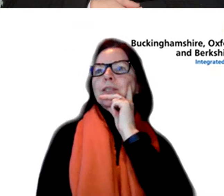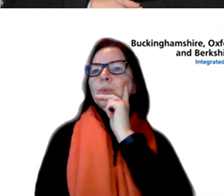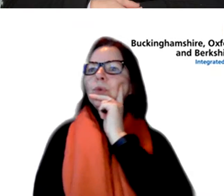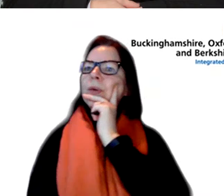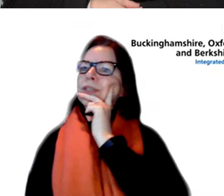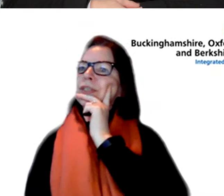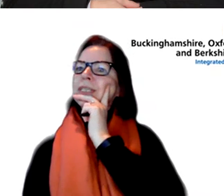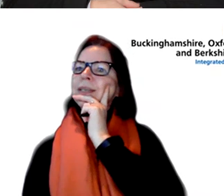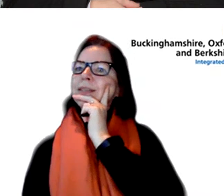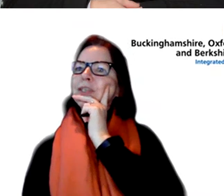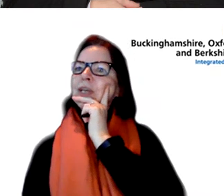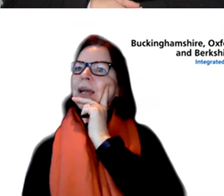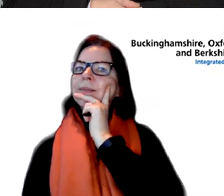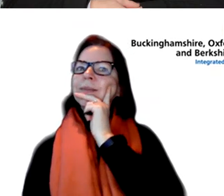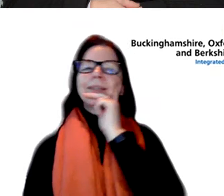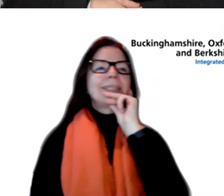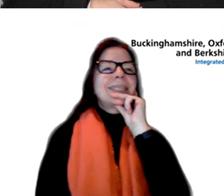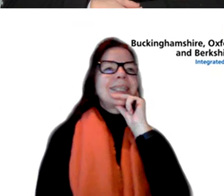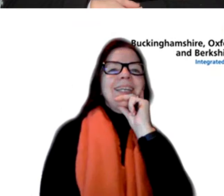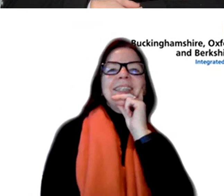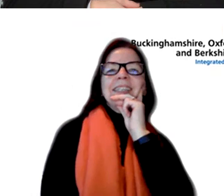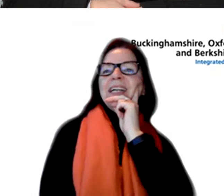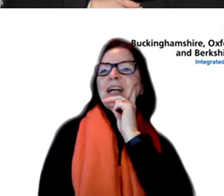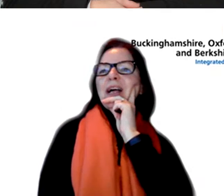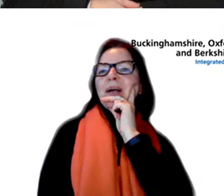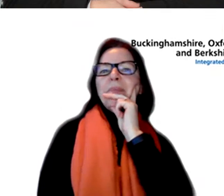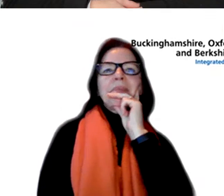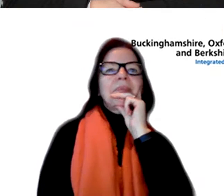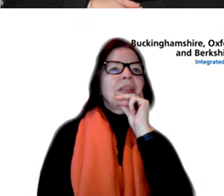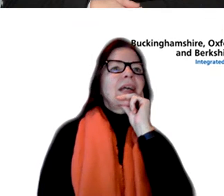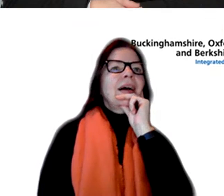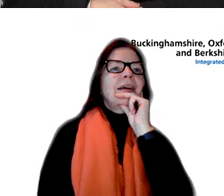I think that's all the questions in the chat that I can see.